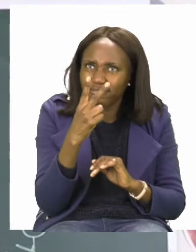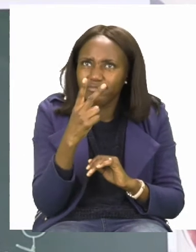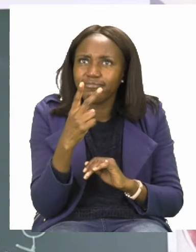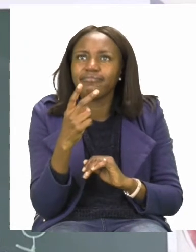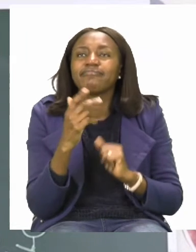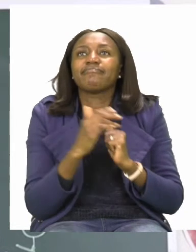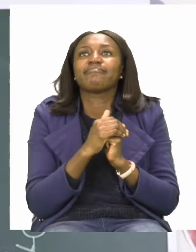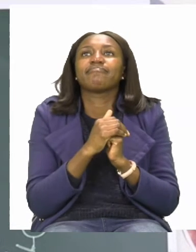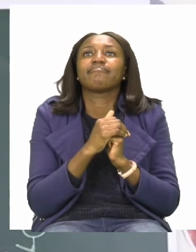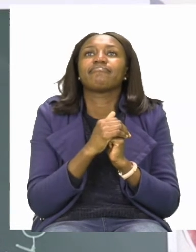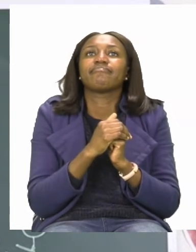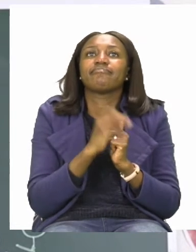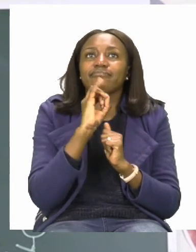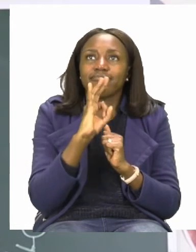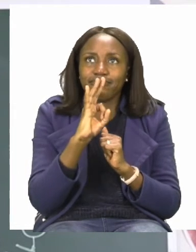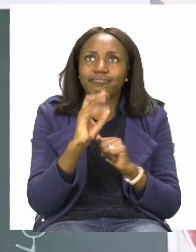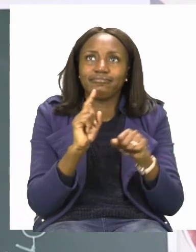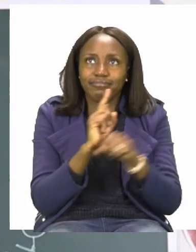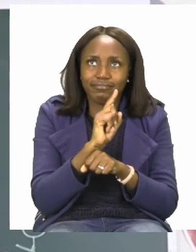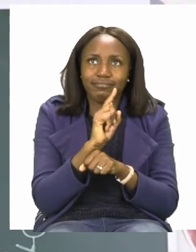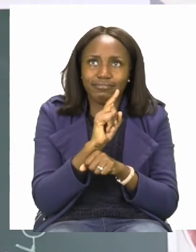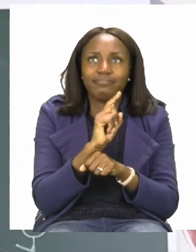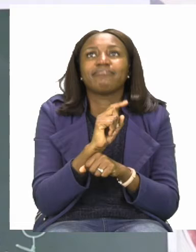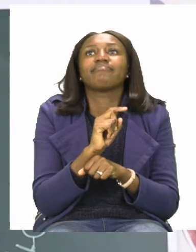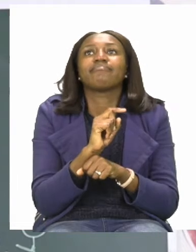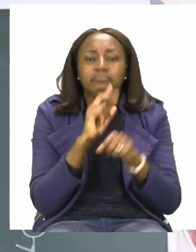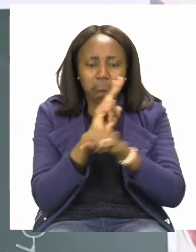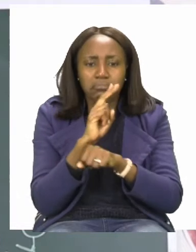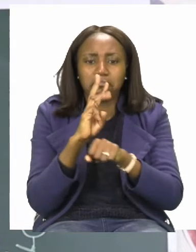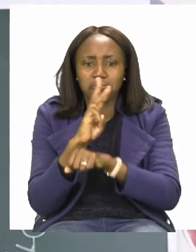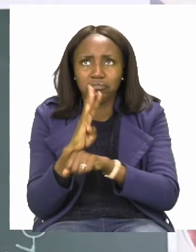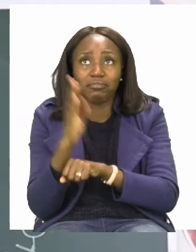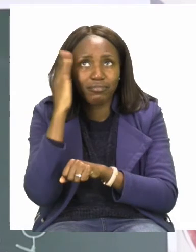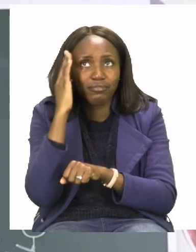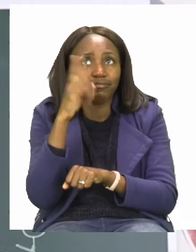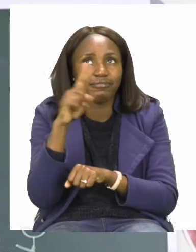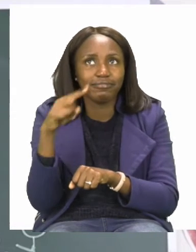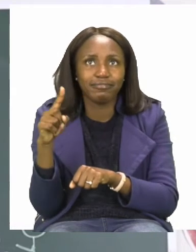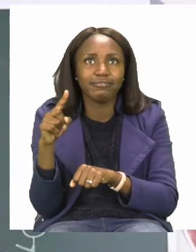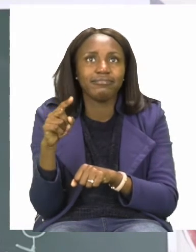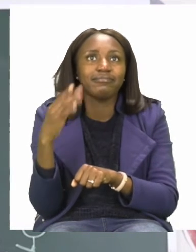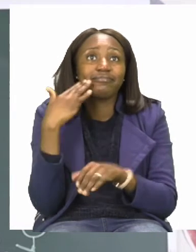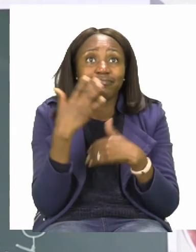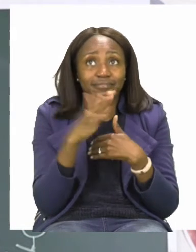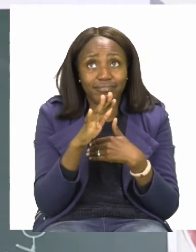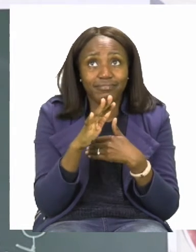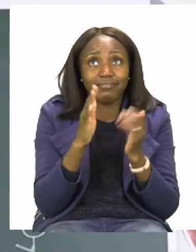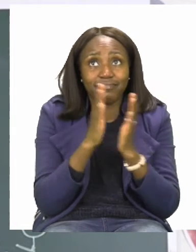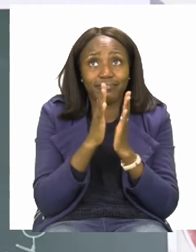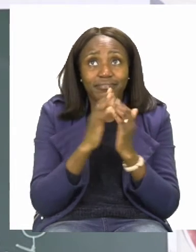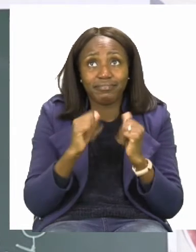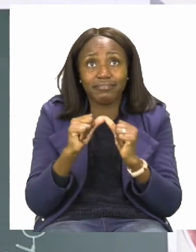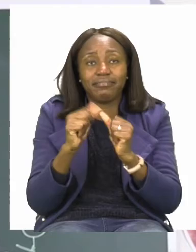backwards. That way you'll know your answer is correct. Now, when you're done with that one, you're going to move on to the